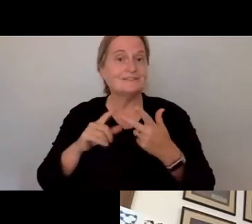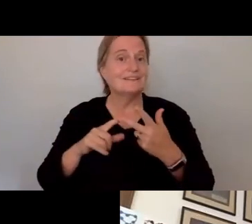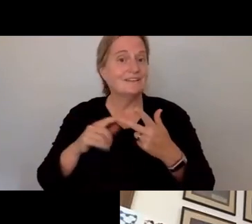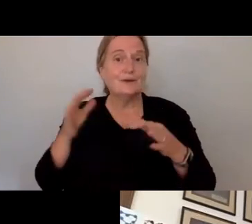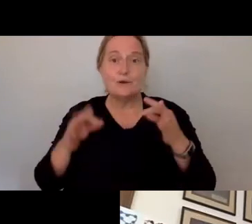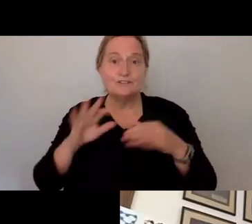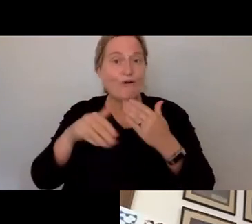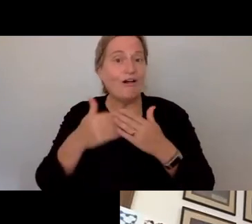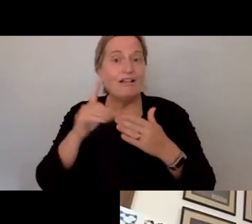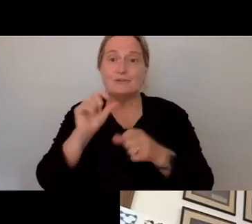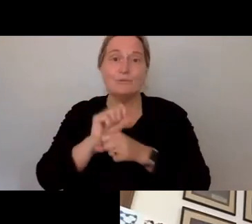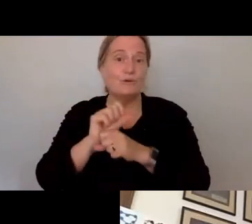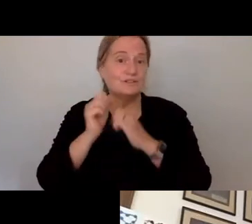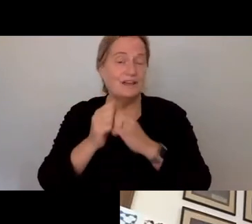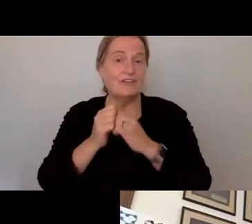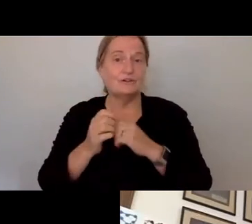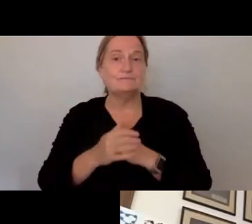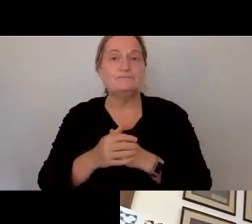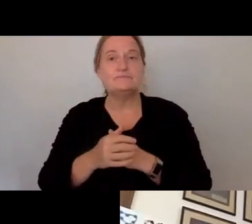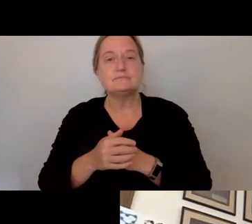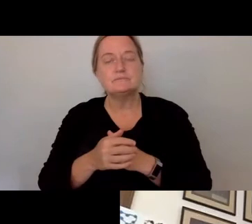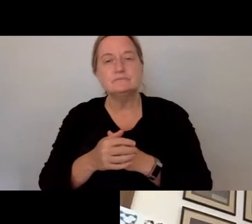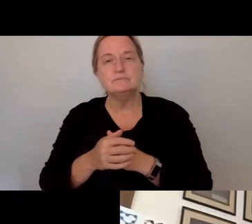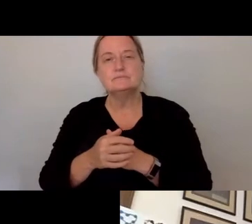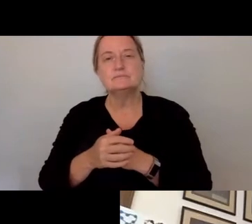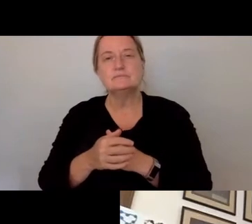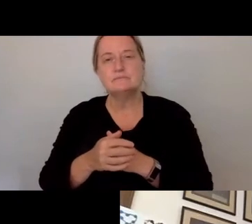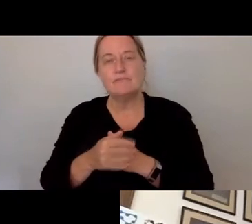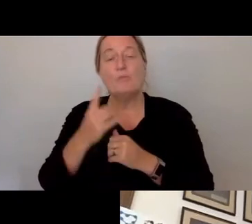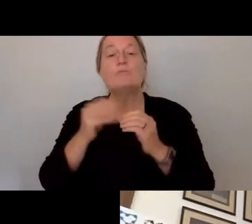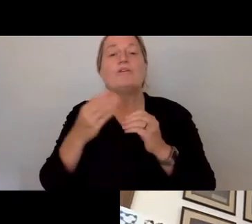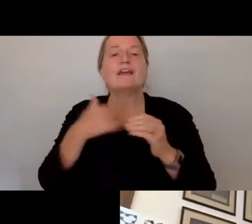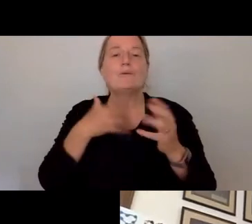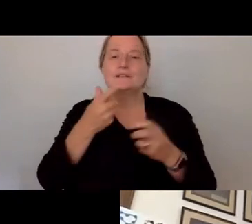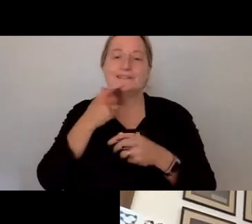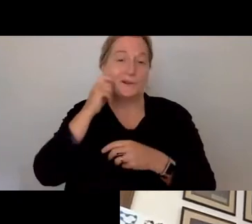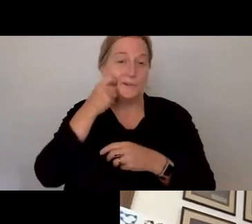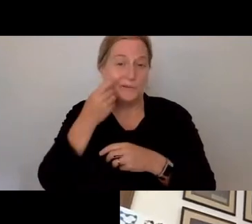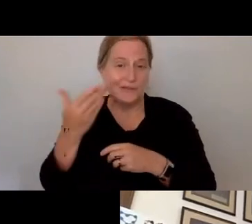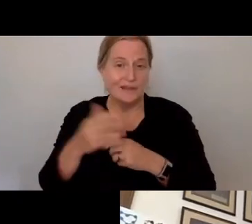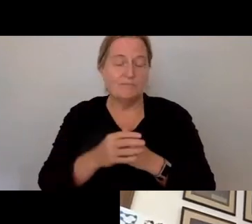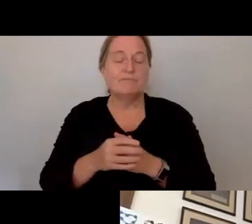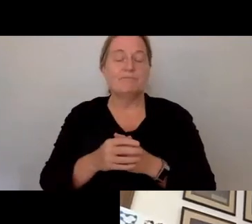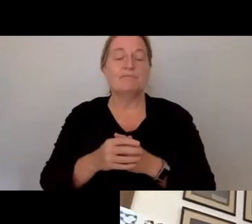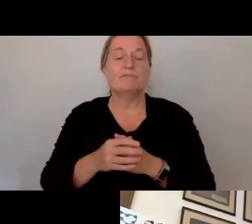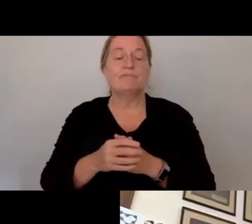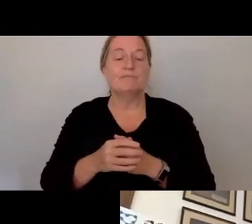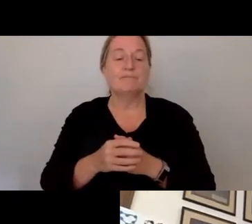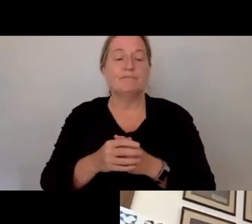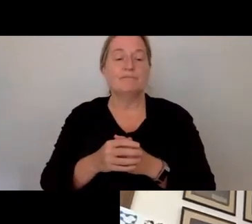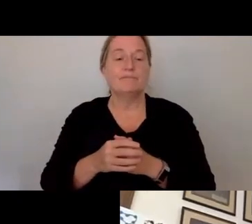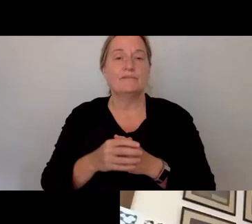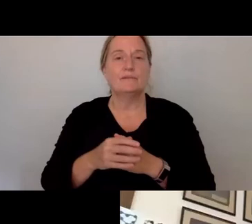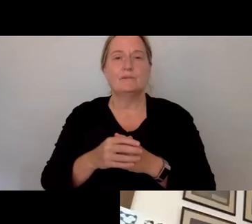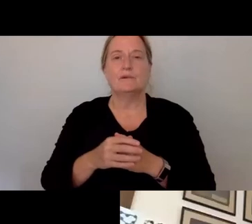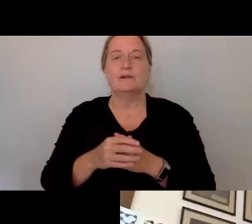Maybe I'll just make one more comment about the thing I wanted to bring up, because it's a cool thing. If you remember back, well, none of us remember before